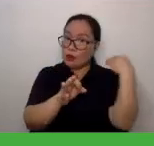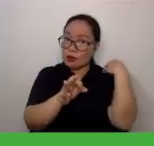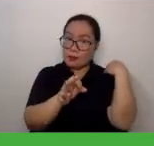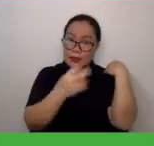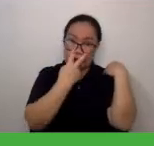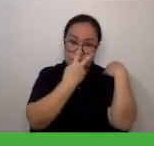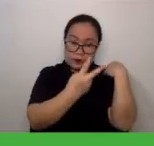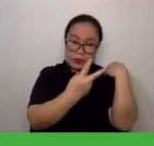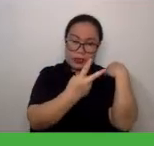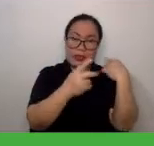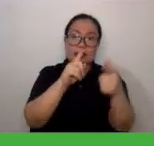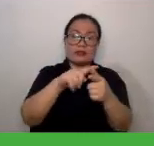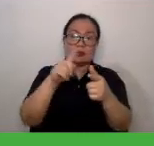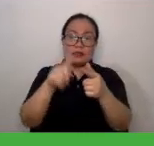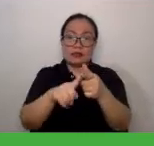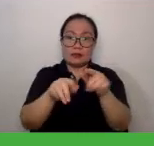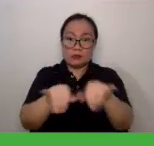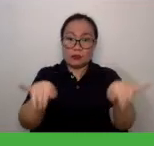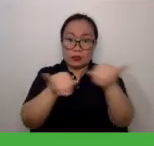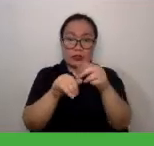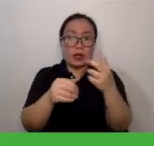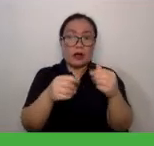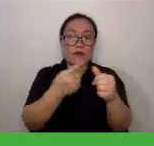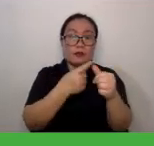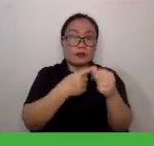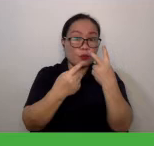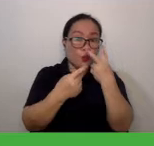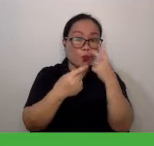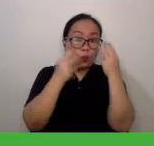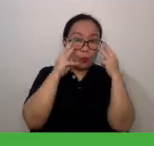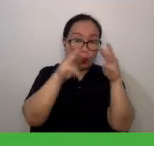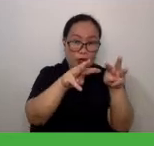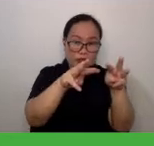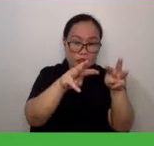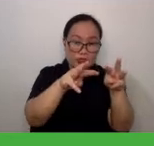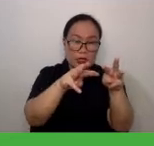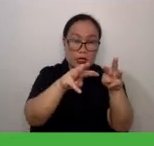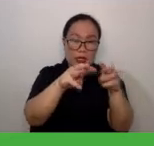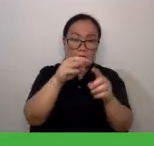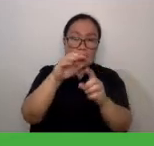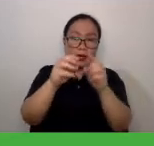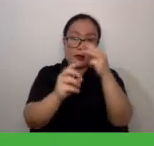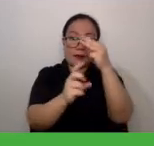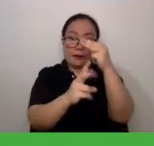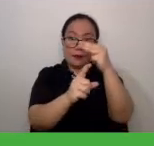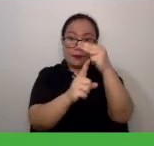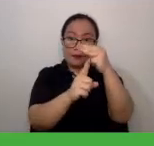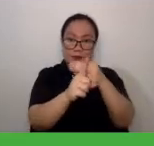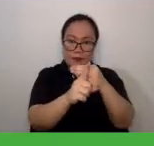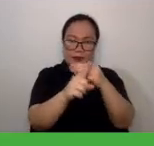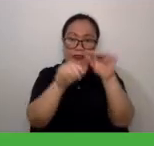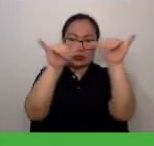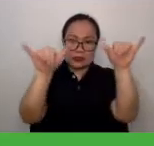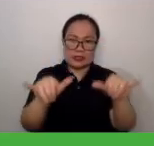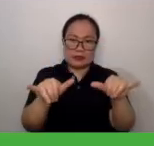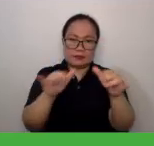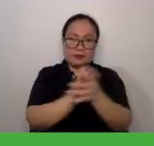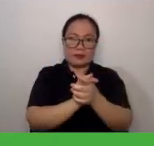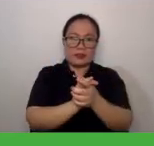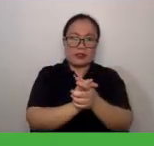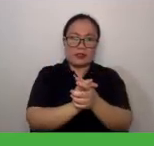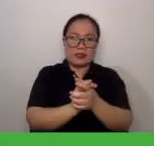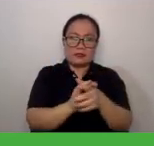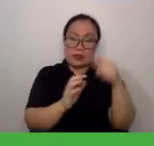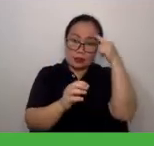muna natin yun bago tayo mag-proceed dito. Kasi meron tayo ritong conversion ng English to metric. So, kung